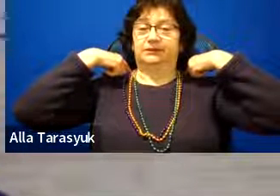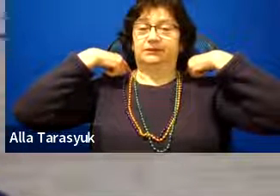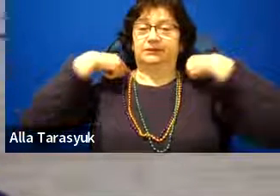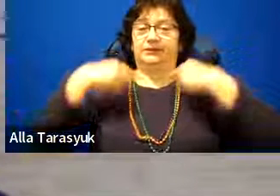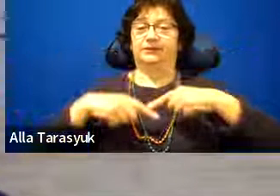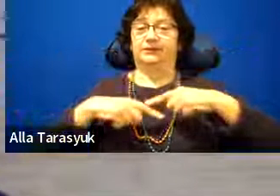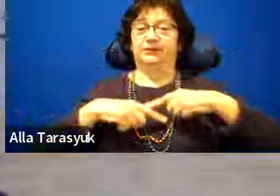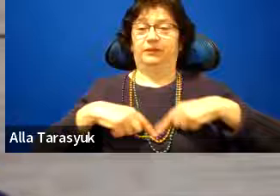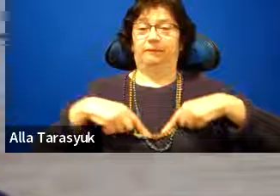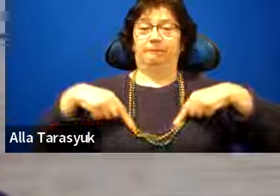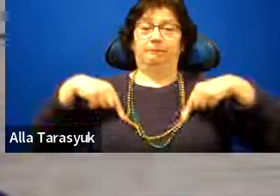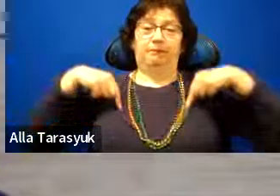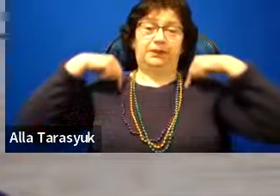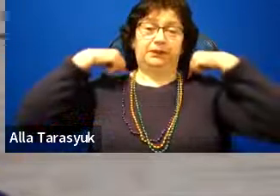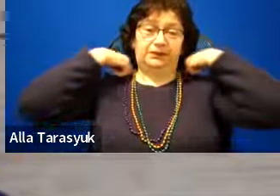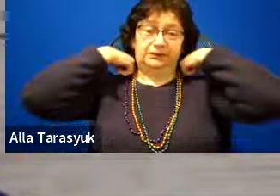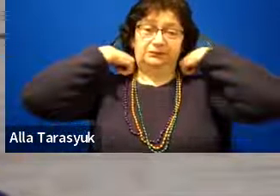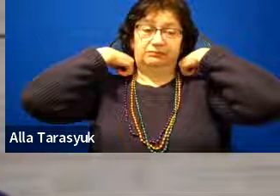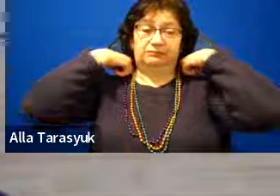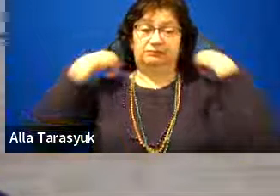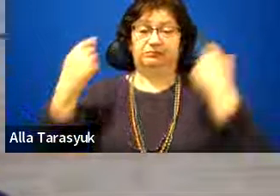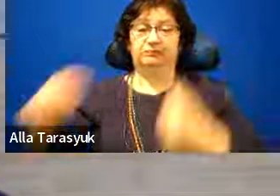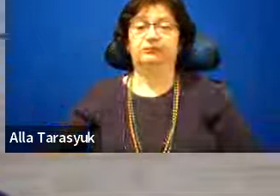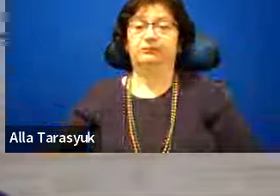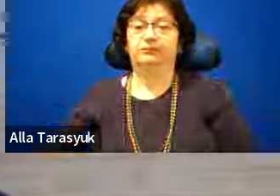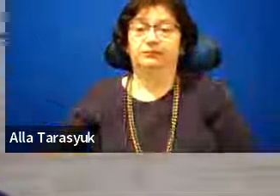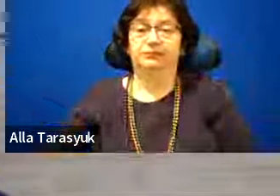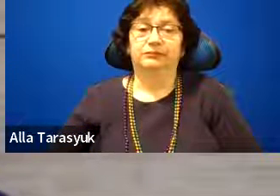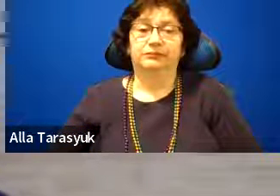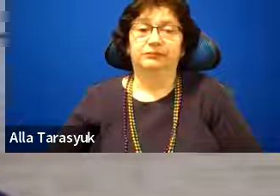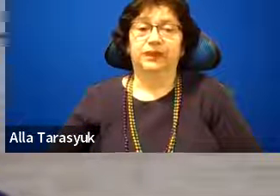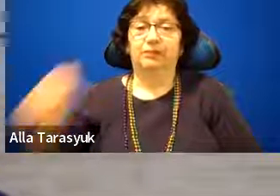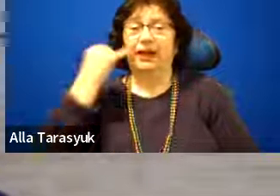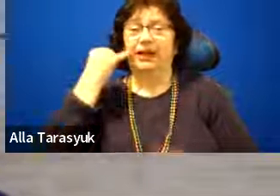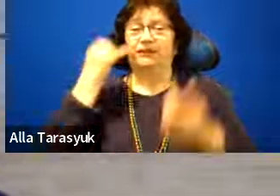You do like you're drawing a necklace, beads.